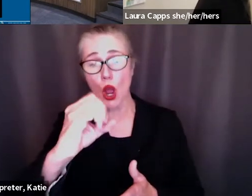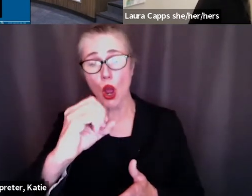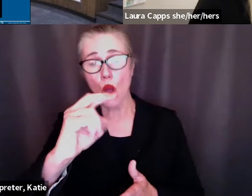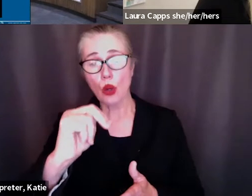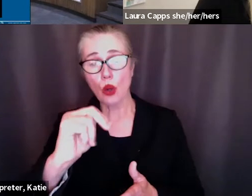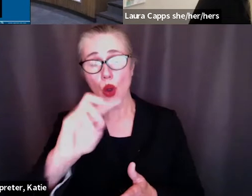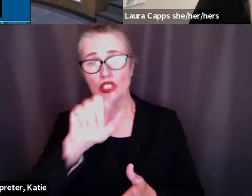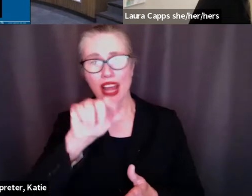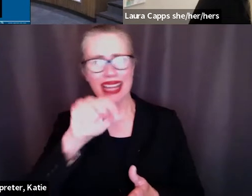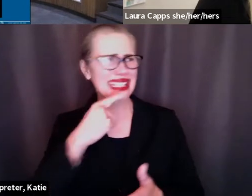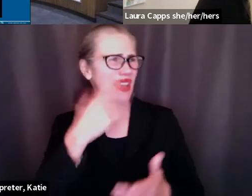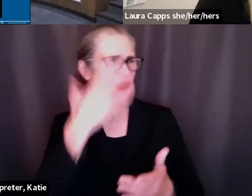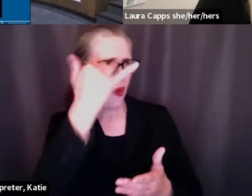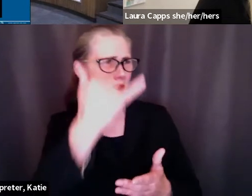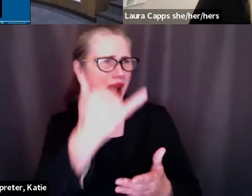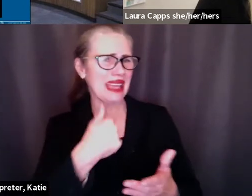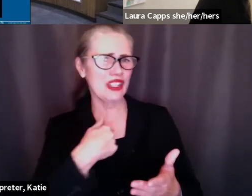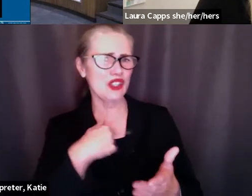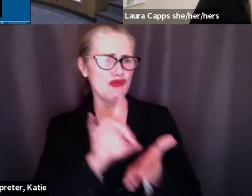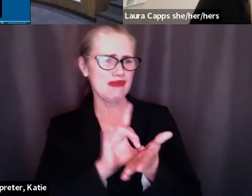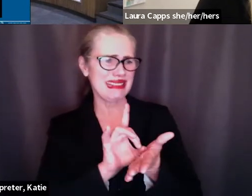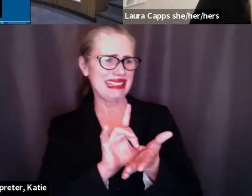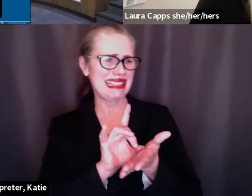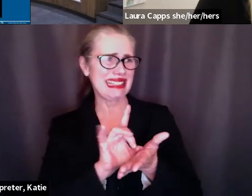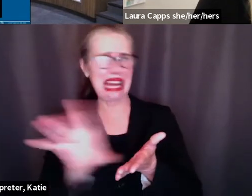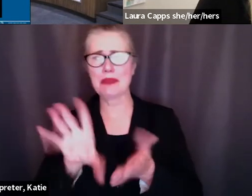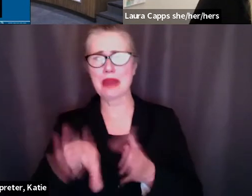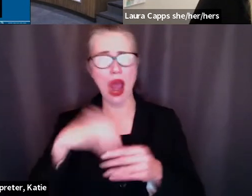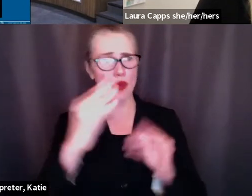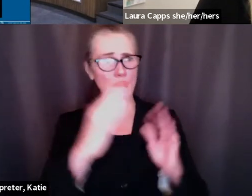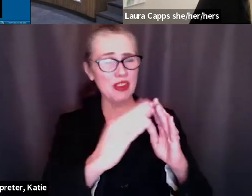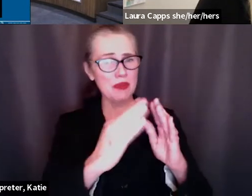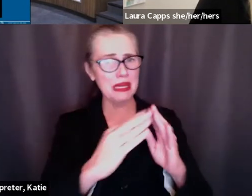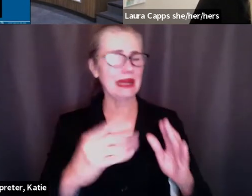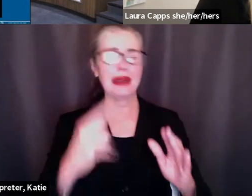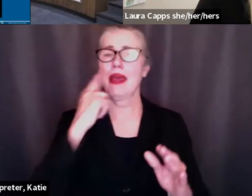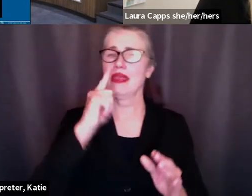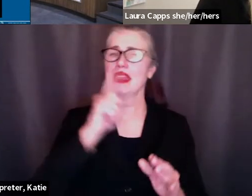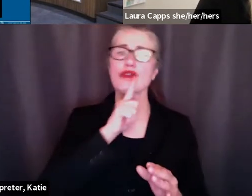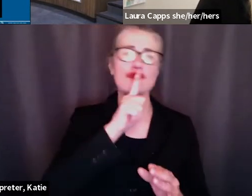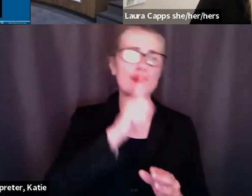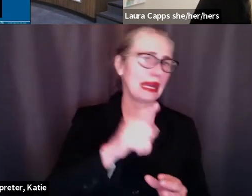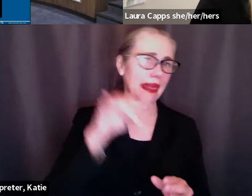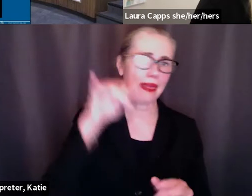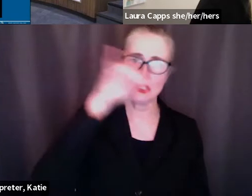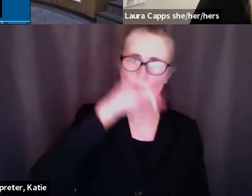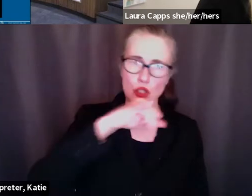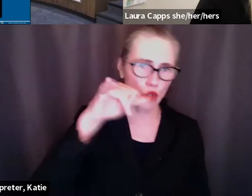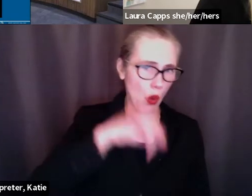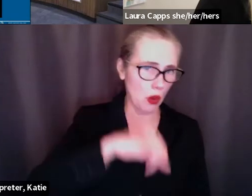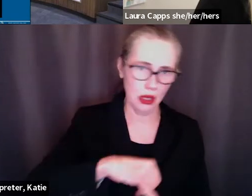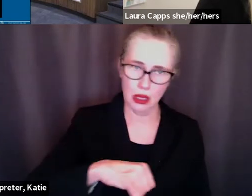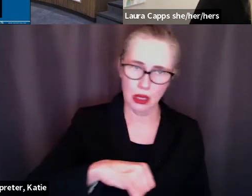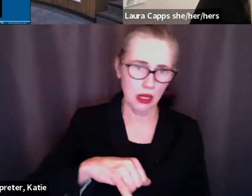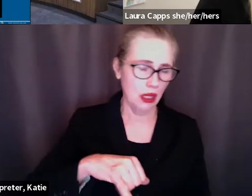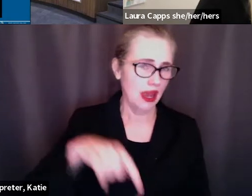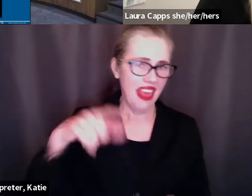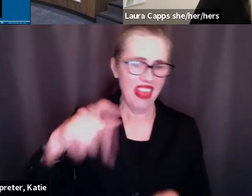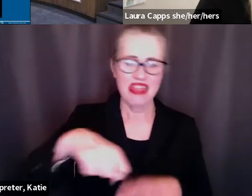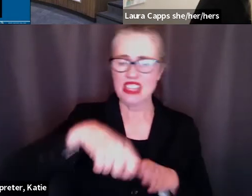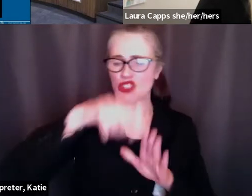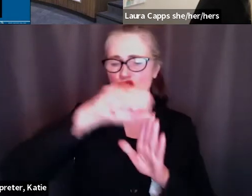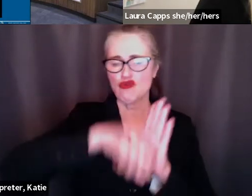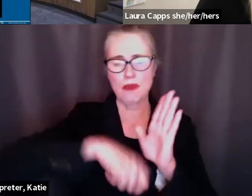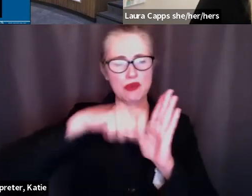me out and he got no response so this flowa thing is a joke it's scripted writing for all these kids who